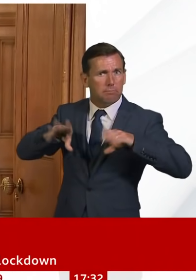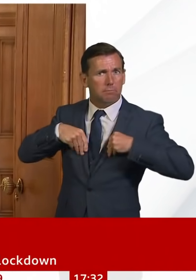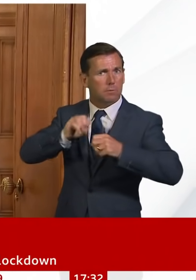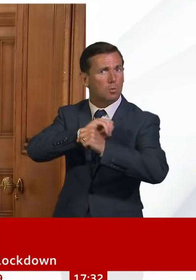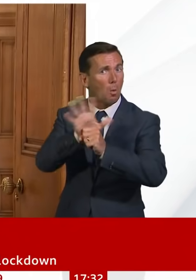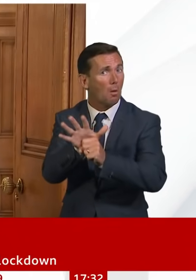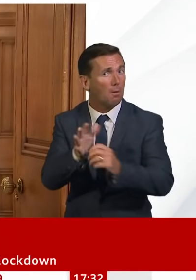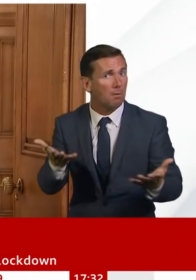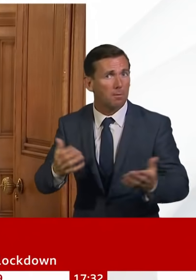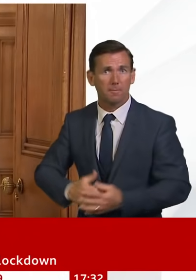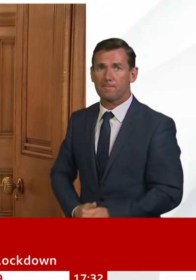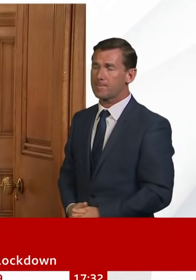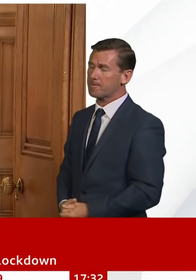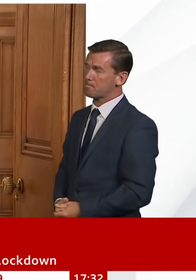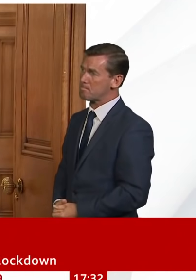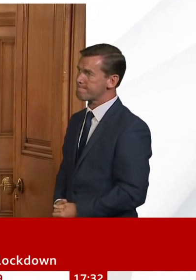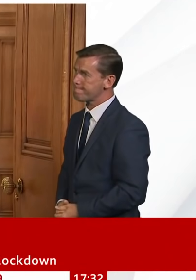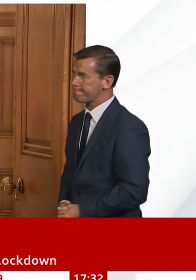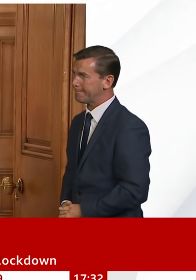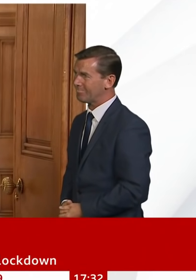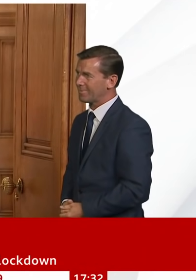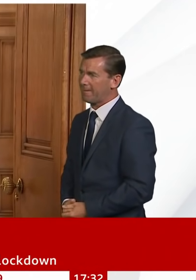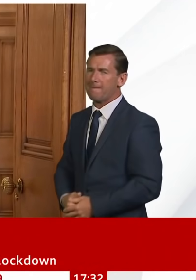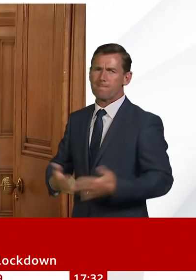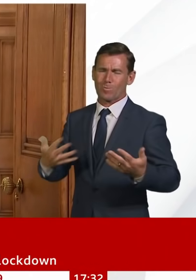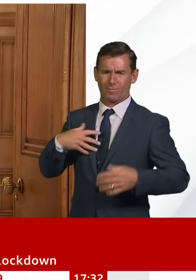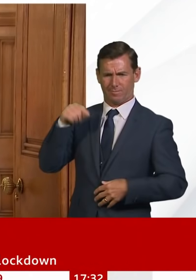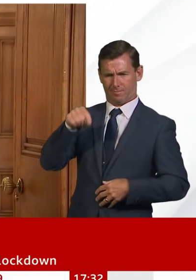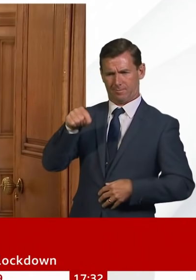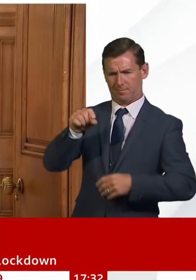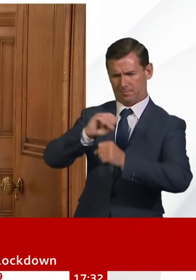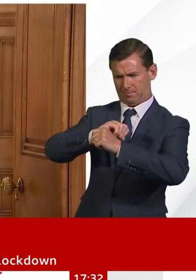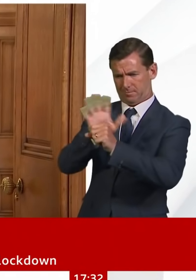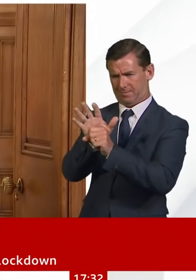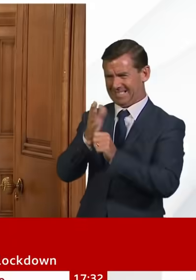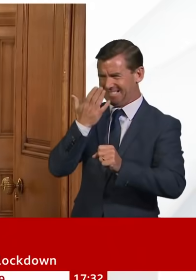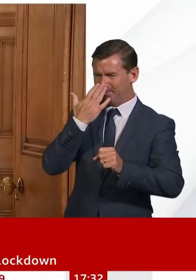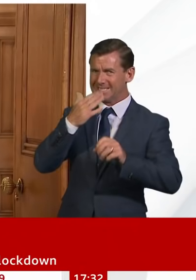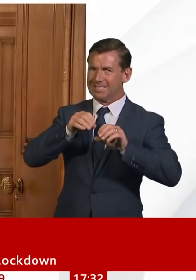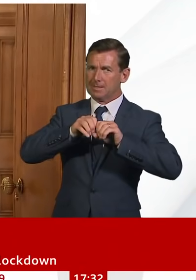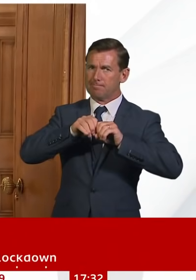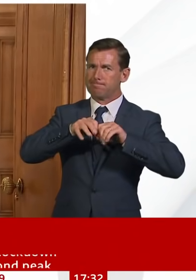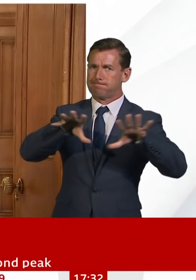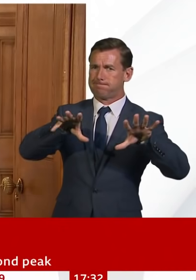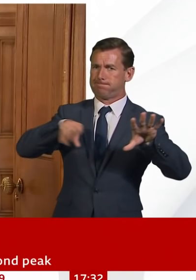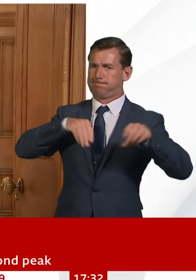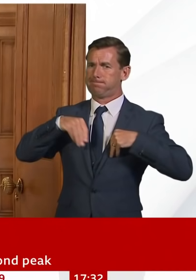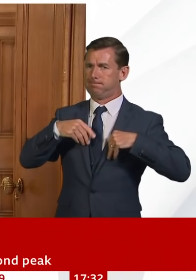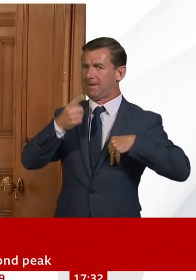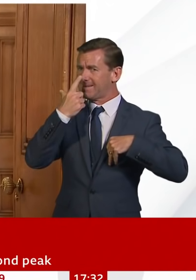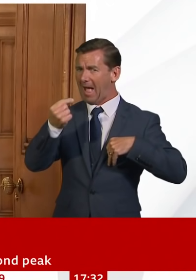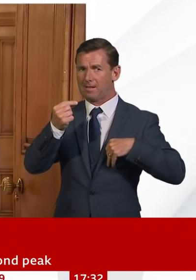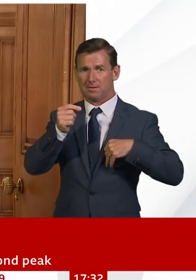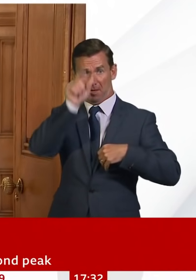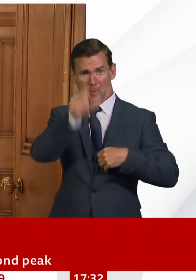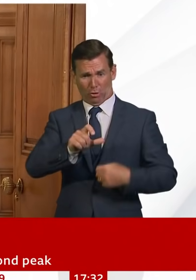fact that this virus appears to have asymptomatic transmission makes it incredibly difficult to deal with,